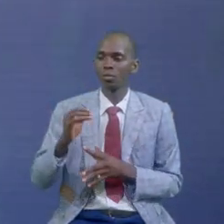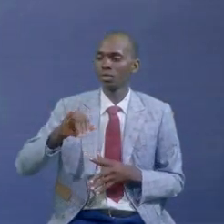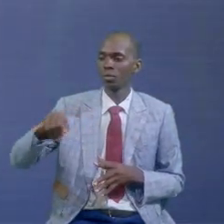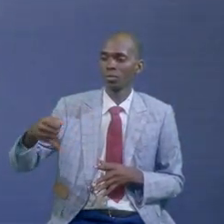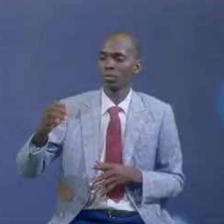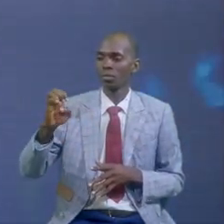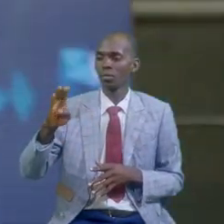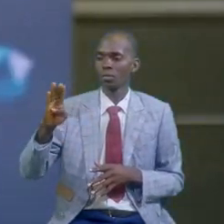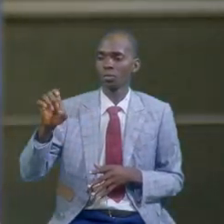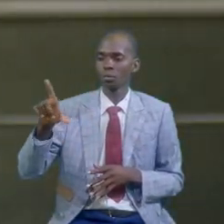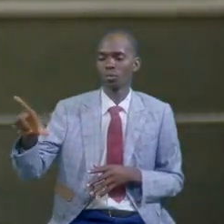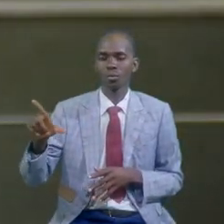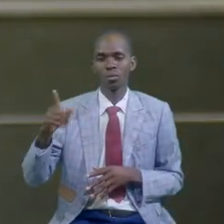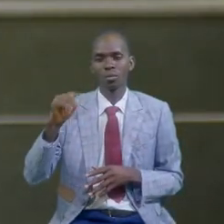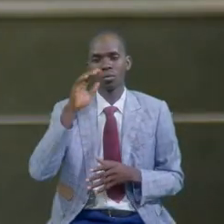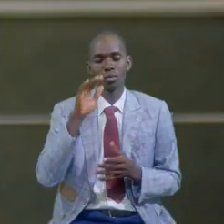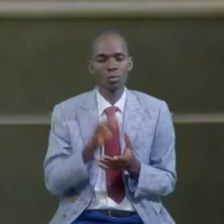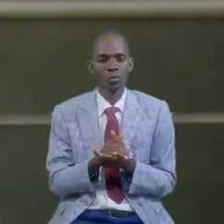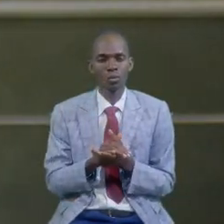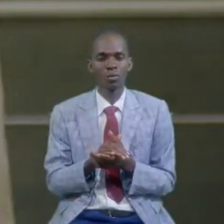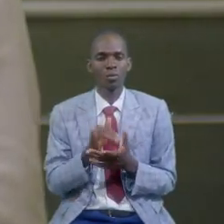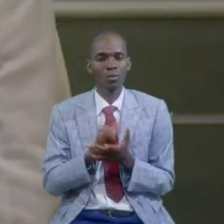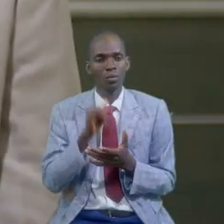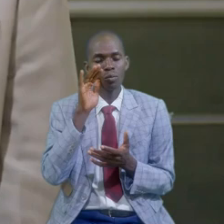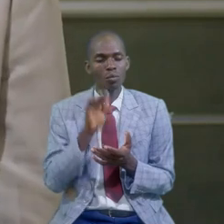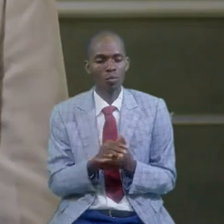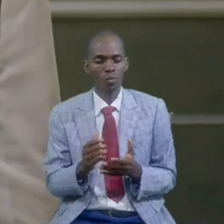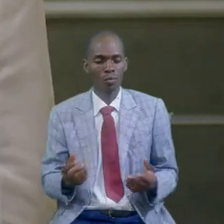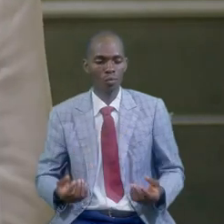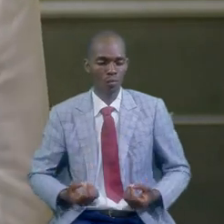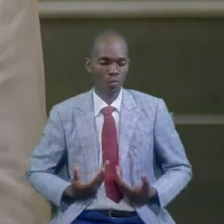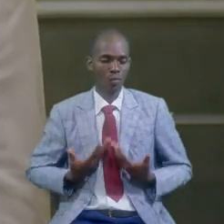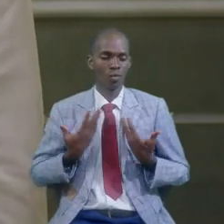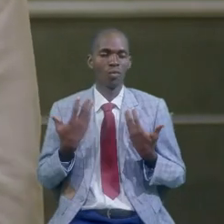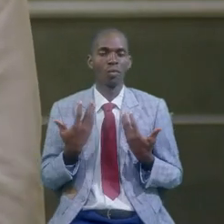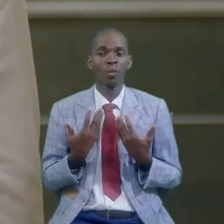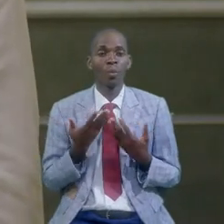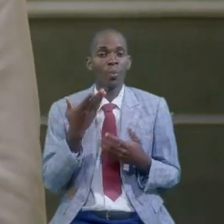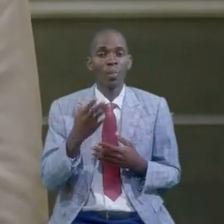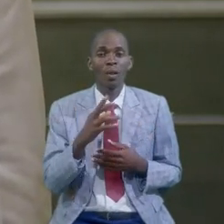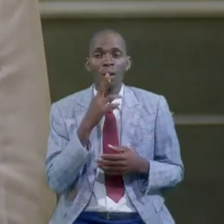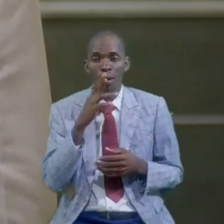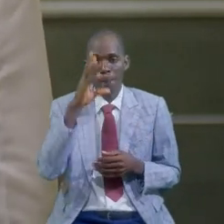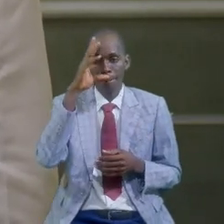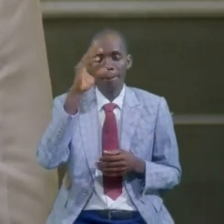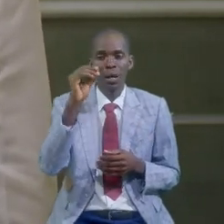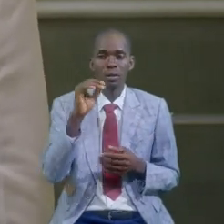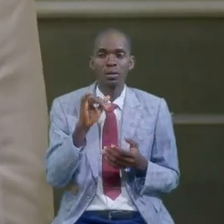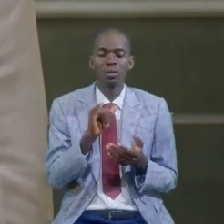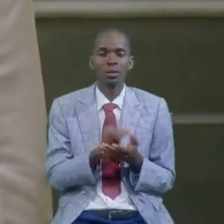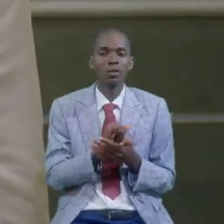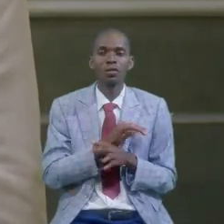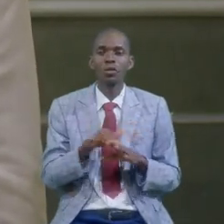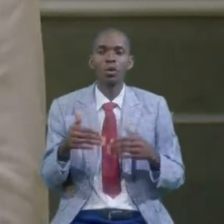wife, stirred up. There are men that do not have any voice of